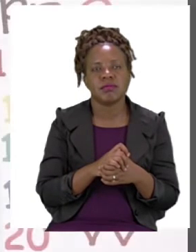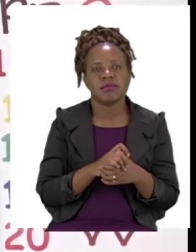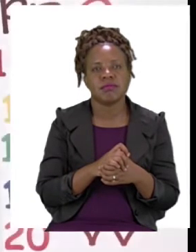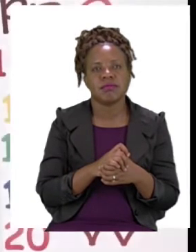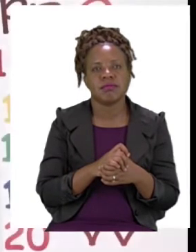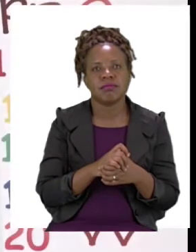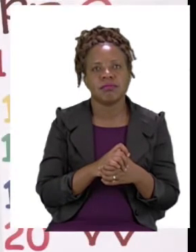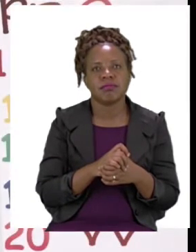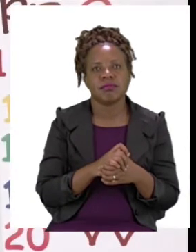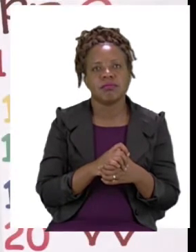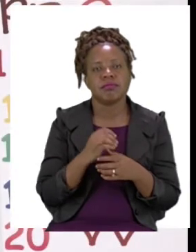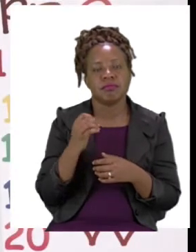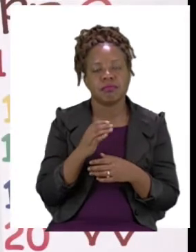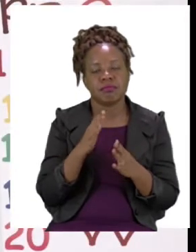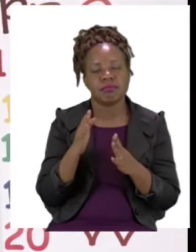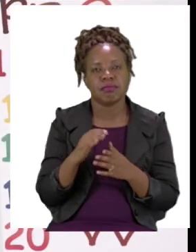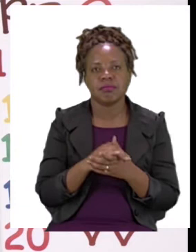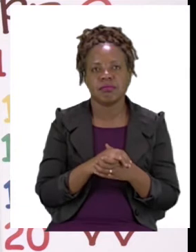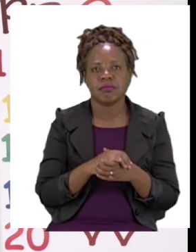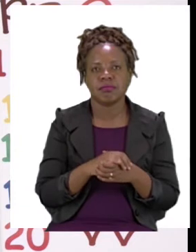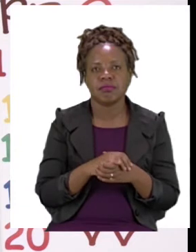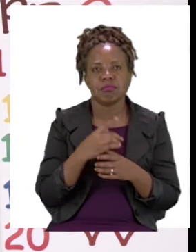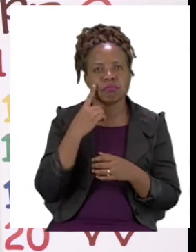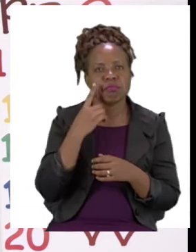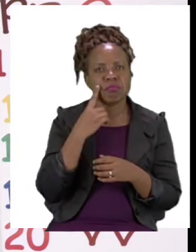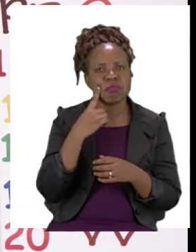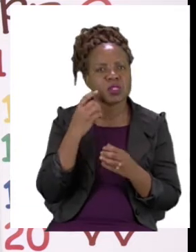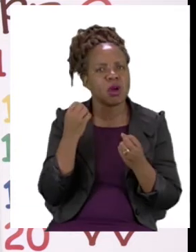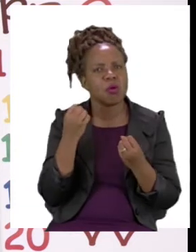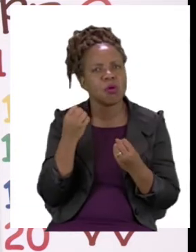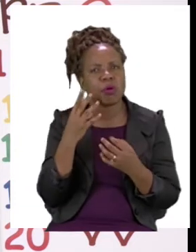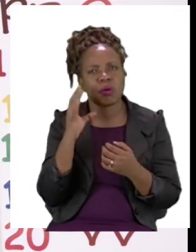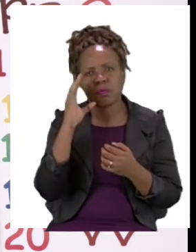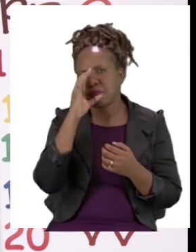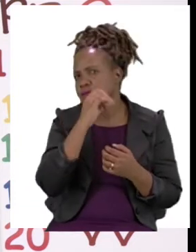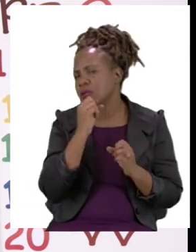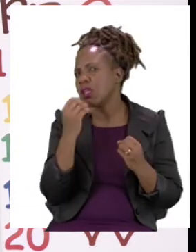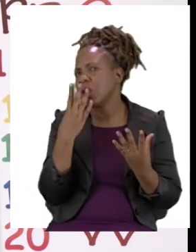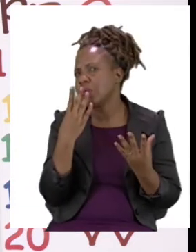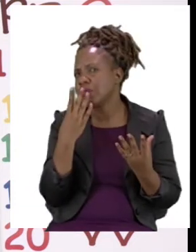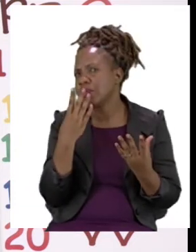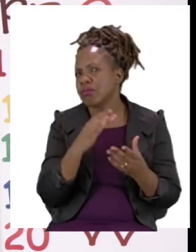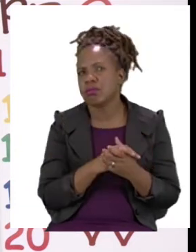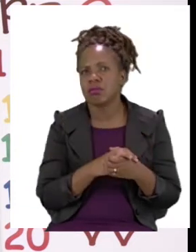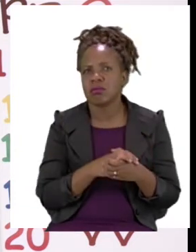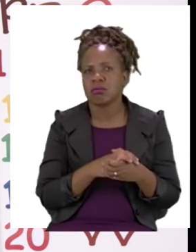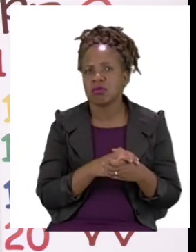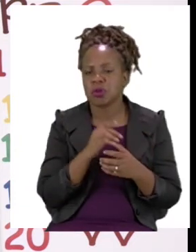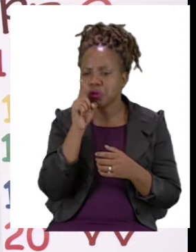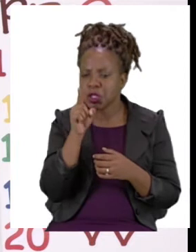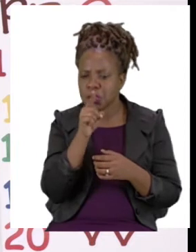I have it on the board. Now, as you can see, we have some spaces that need us to fill them